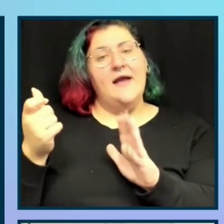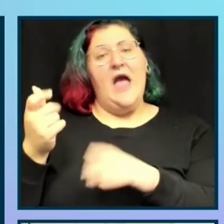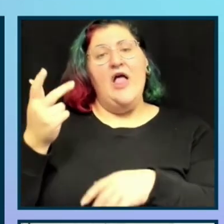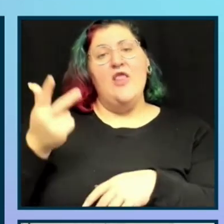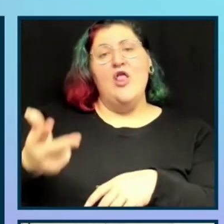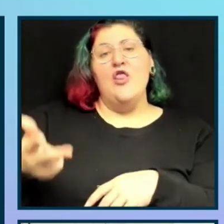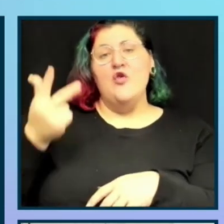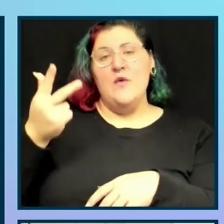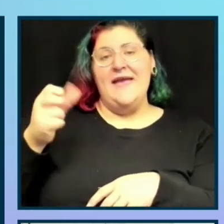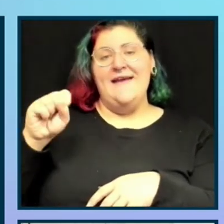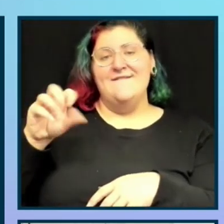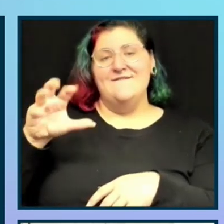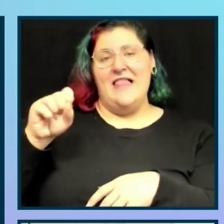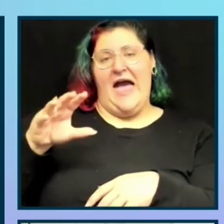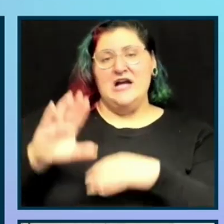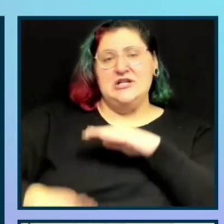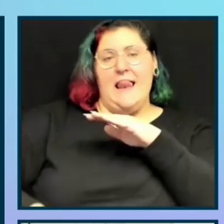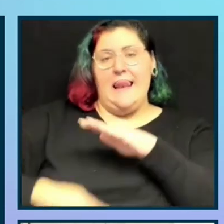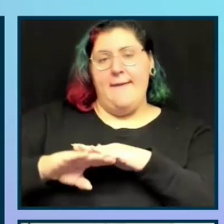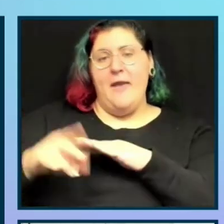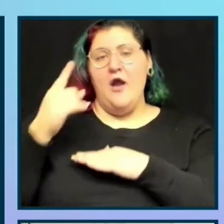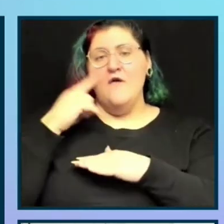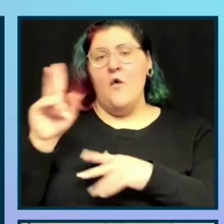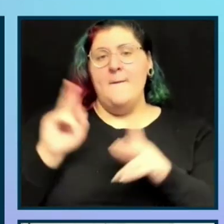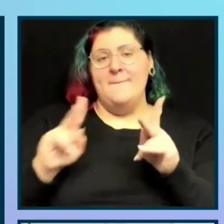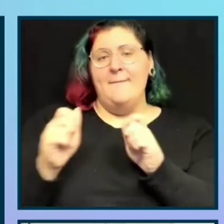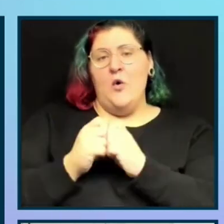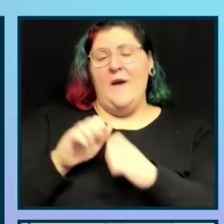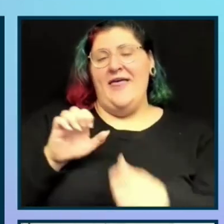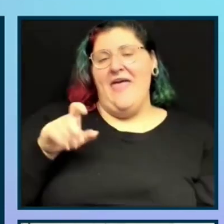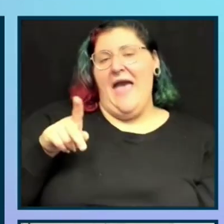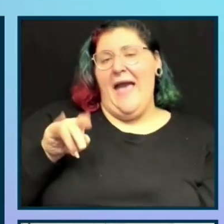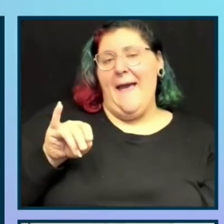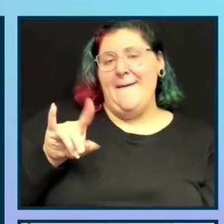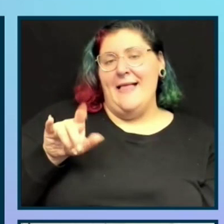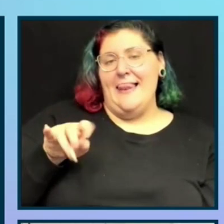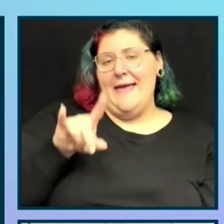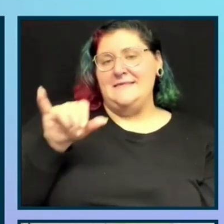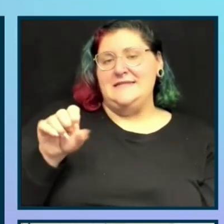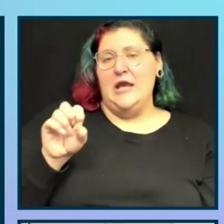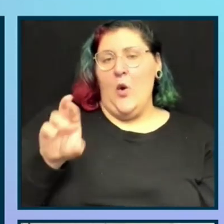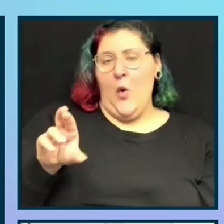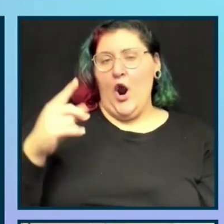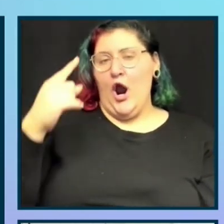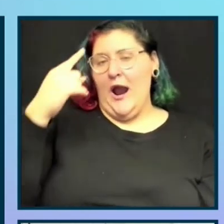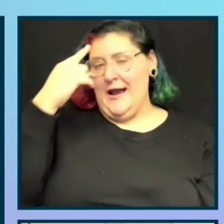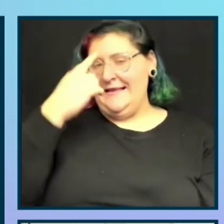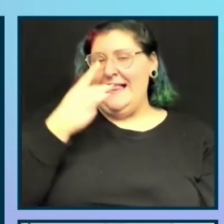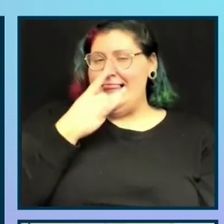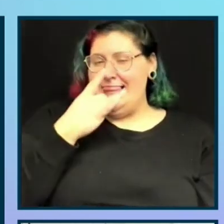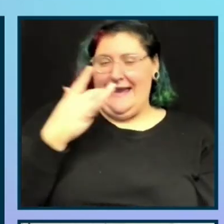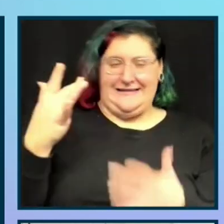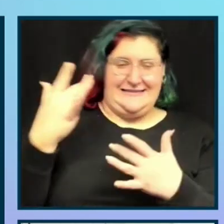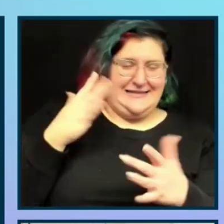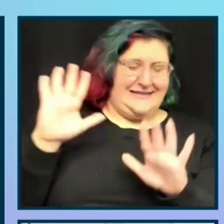people with photosensitive epilepsy. But she still understood that it could trigger migraines and warned in the moment before that specific part of